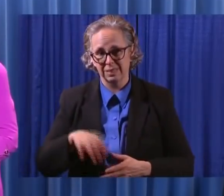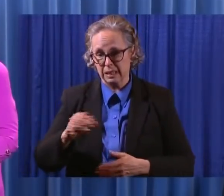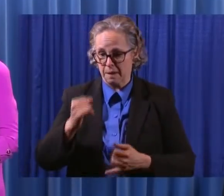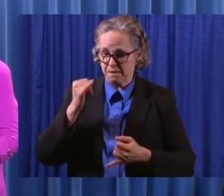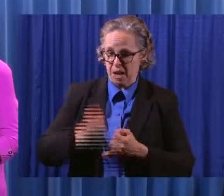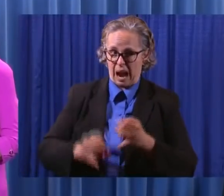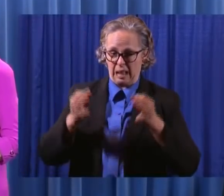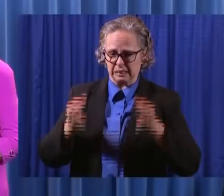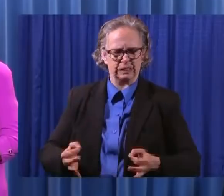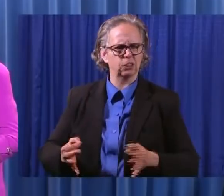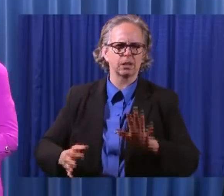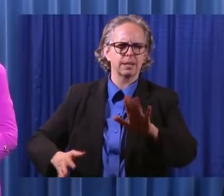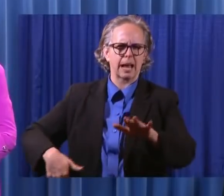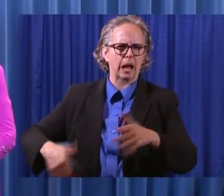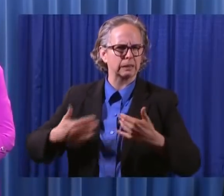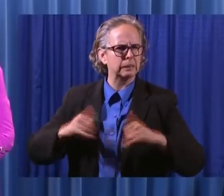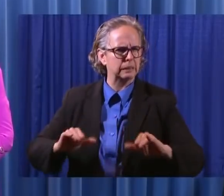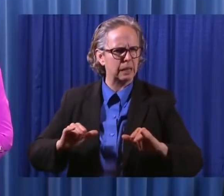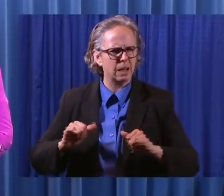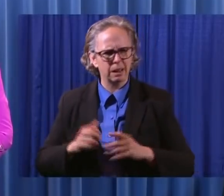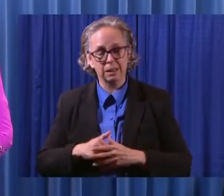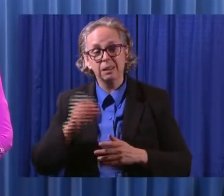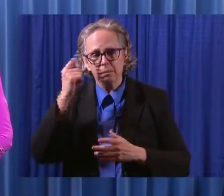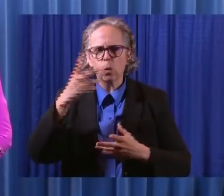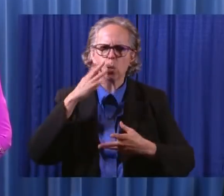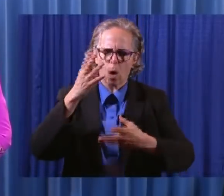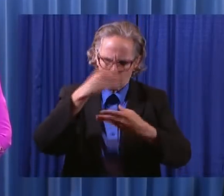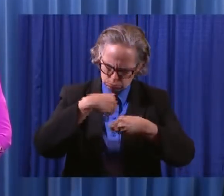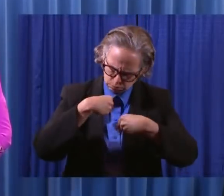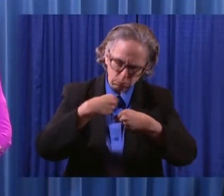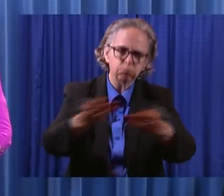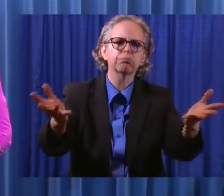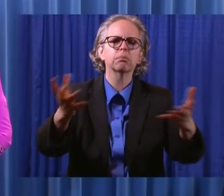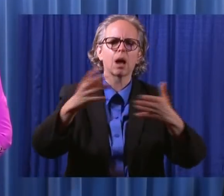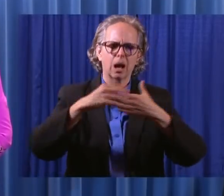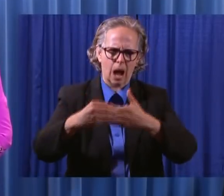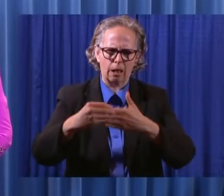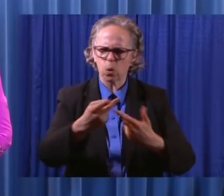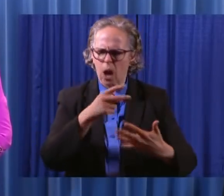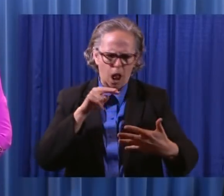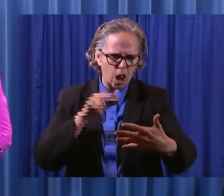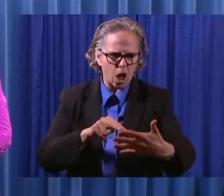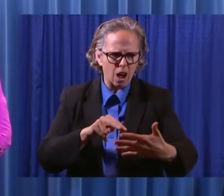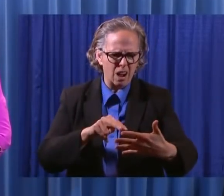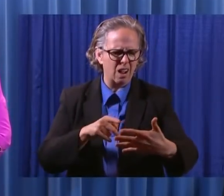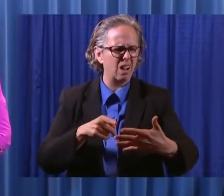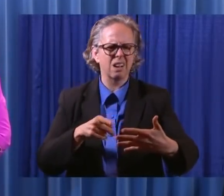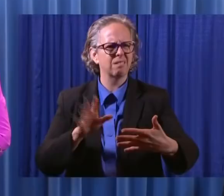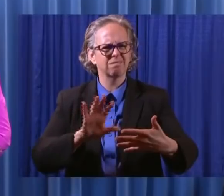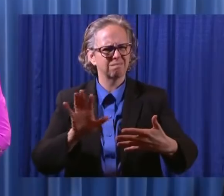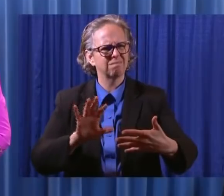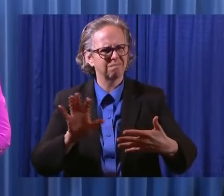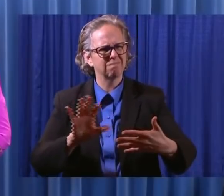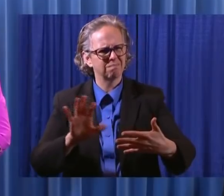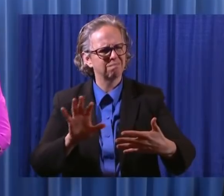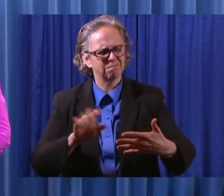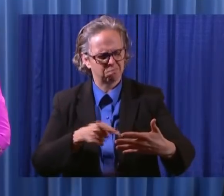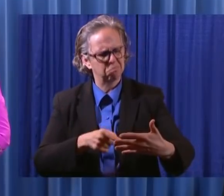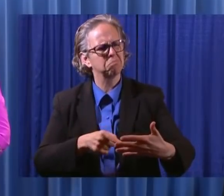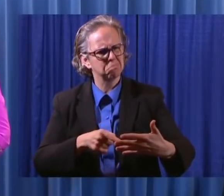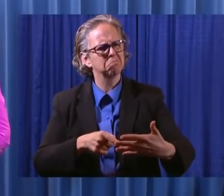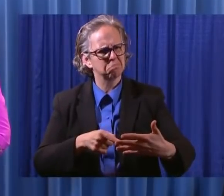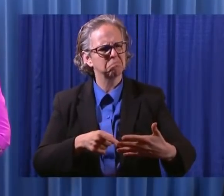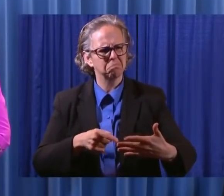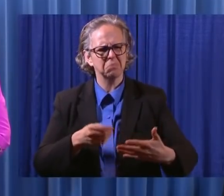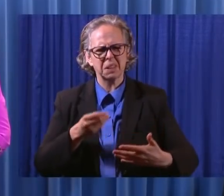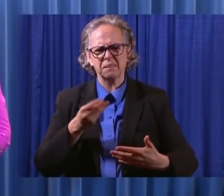these guidelines come out, I don't think it's going to be a surprise, or very few surprises in there at all from